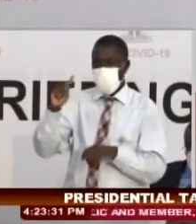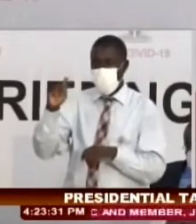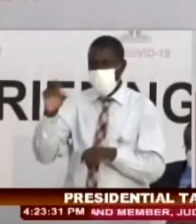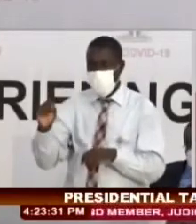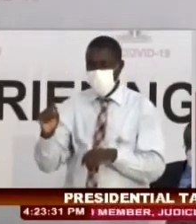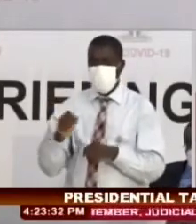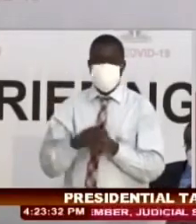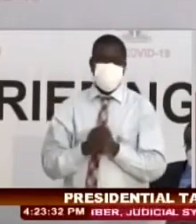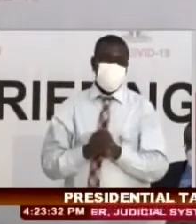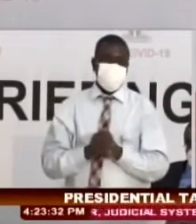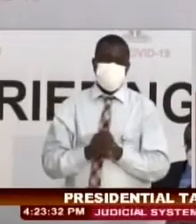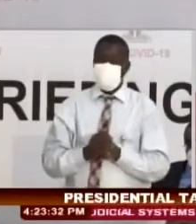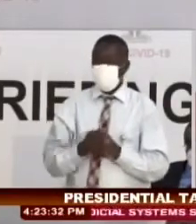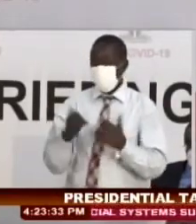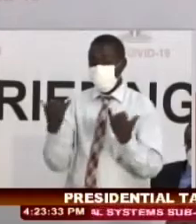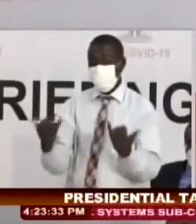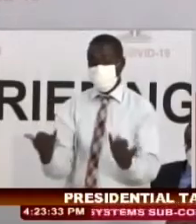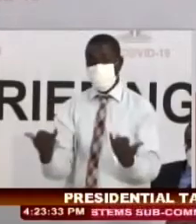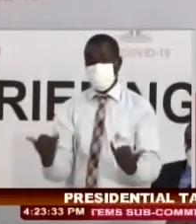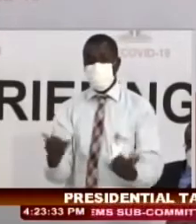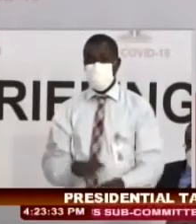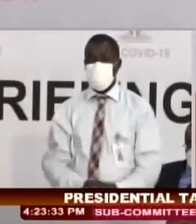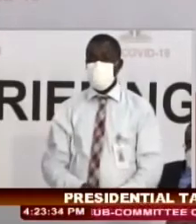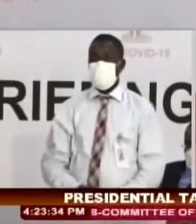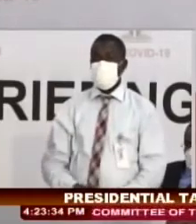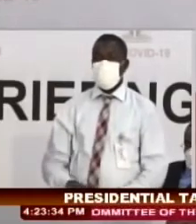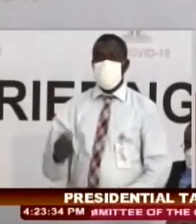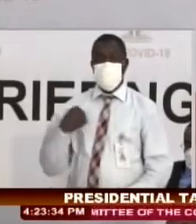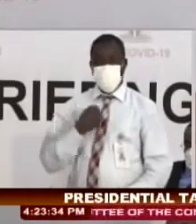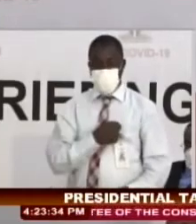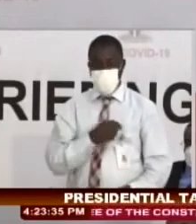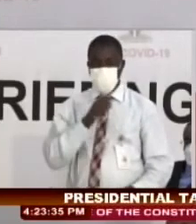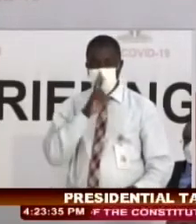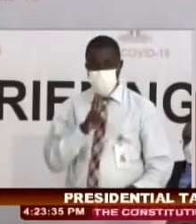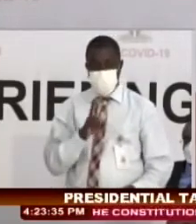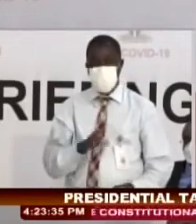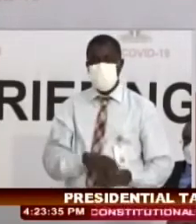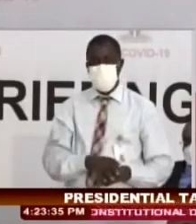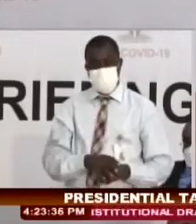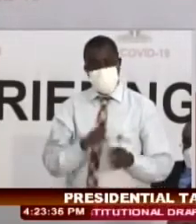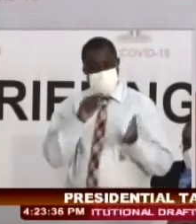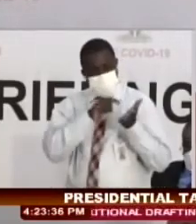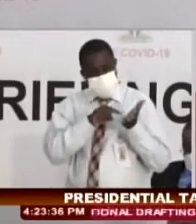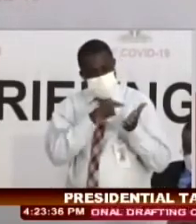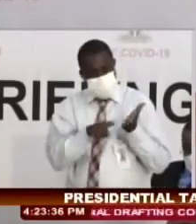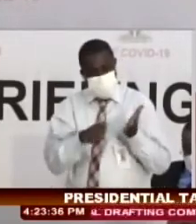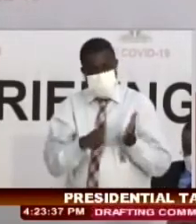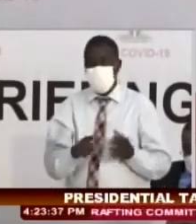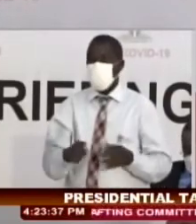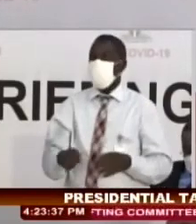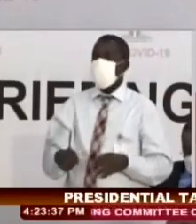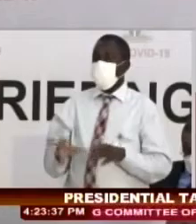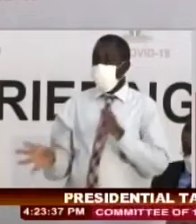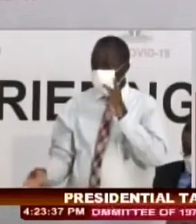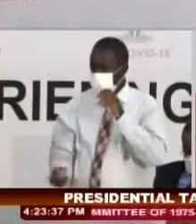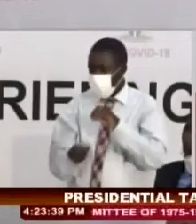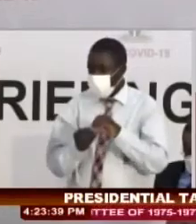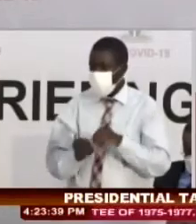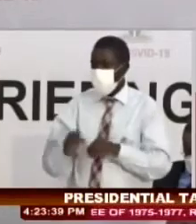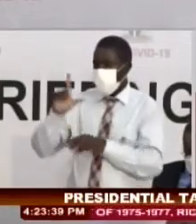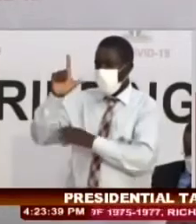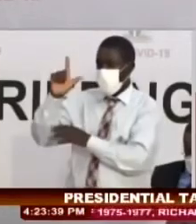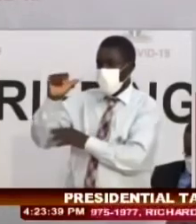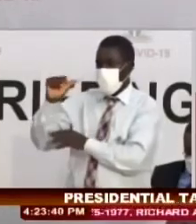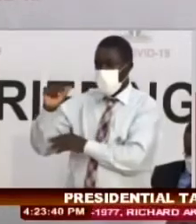Currently, we are assessing additional laboratories for accreditation and